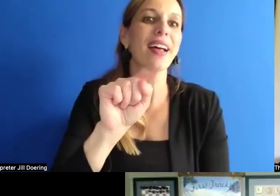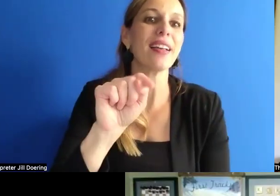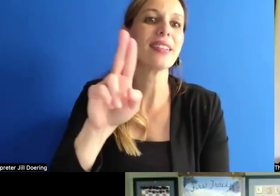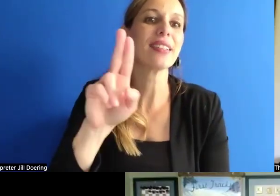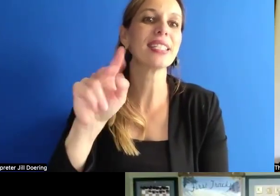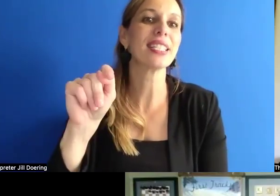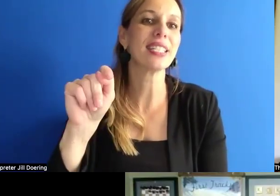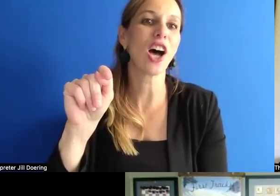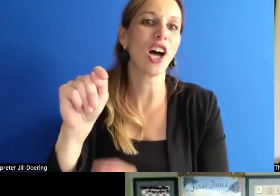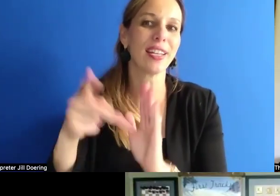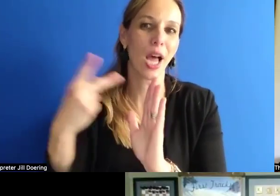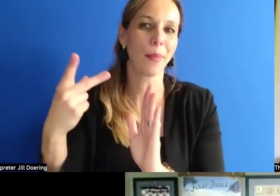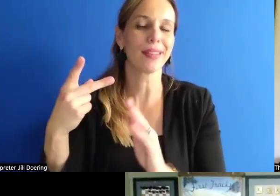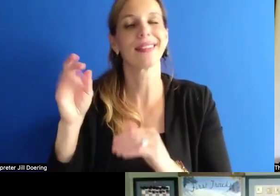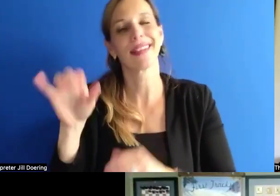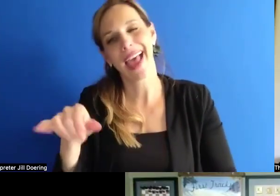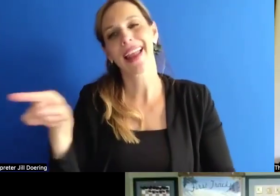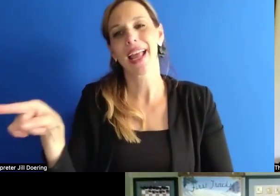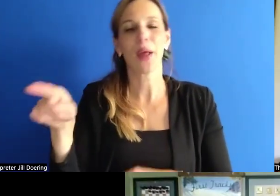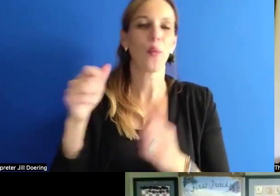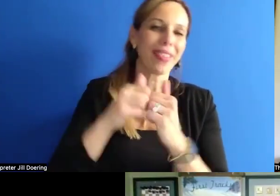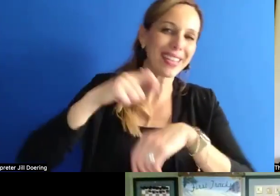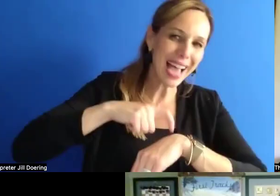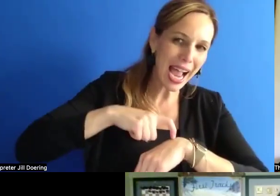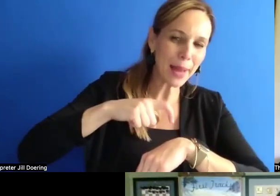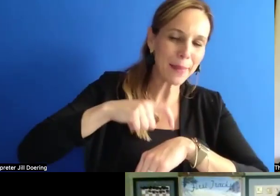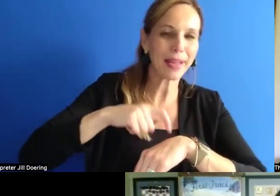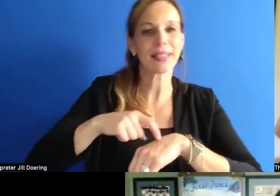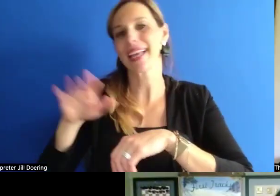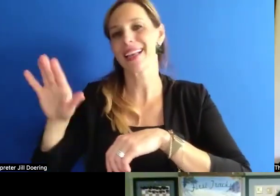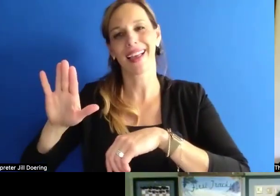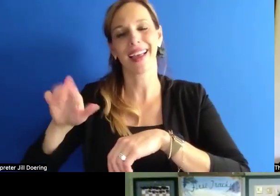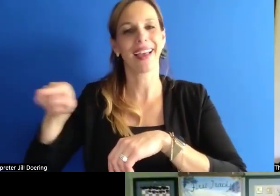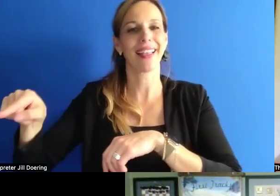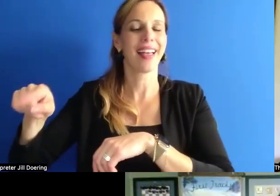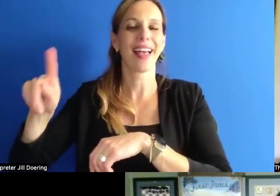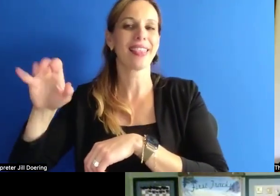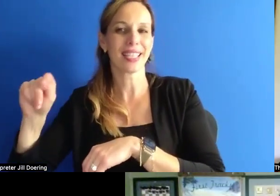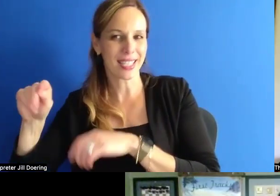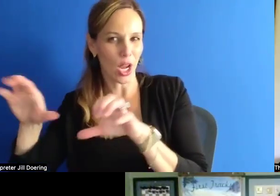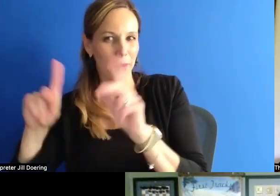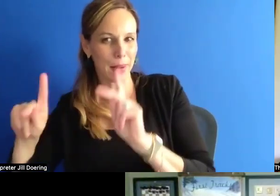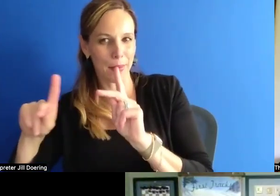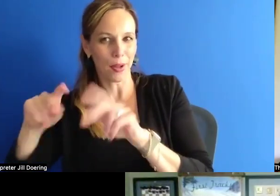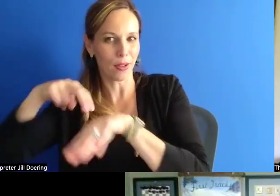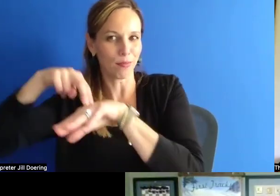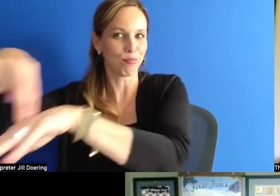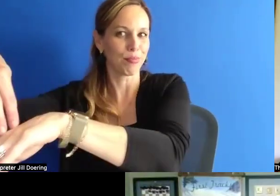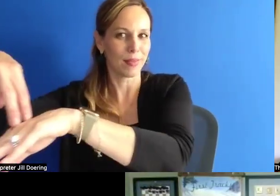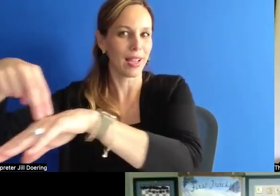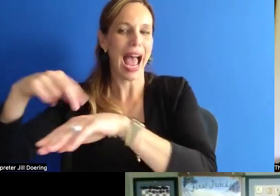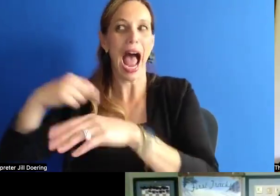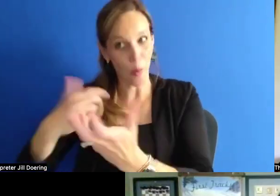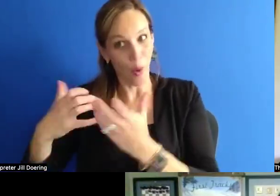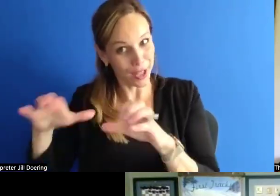timing of it, it would make more sense that the stunt doubles go down while we shoot a scene. So even if it is a fun action, something